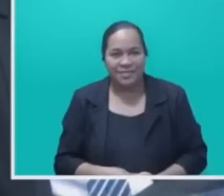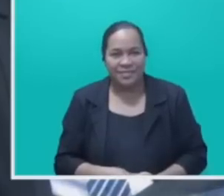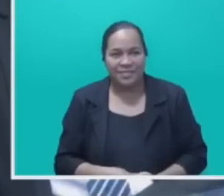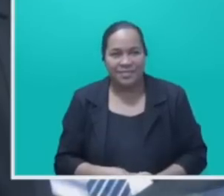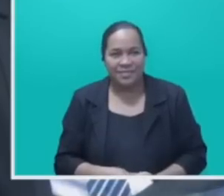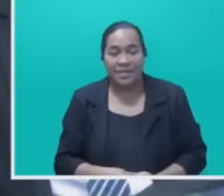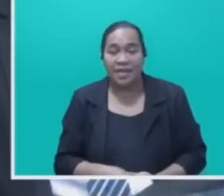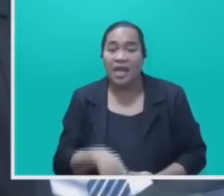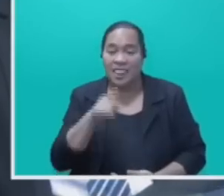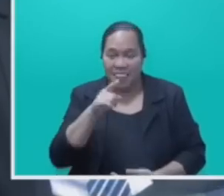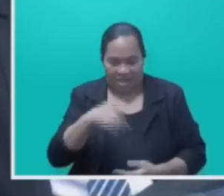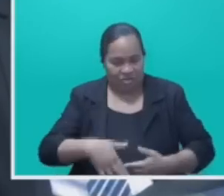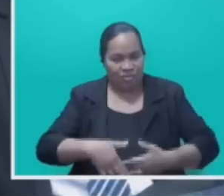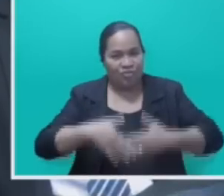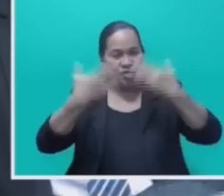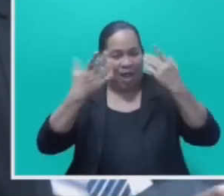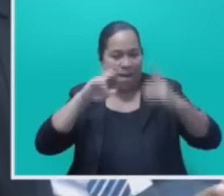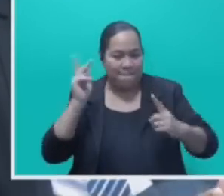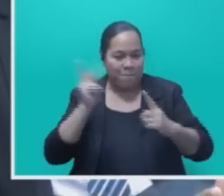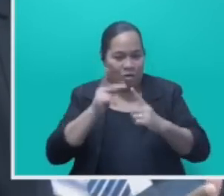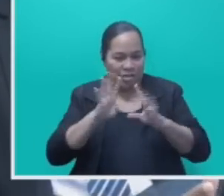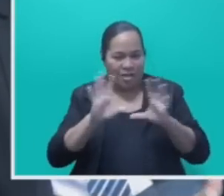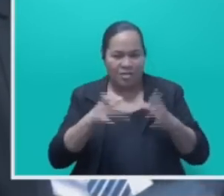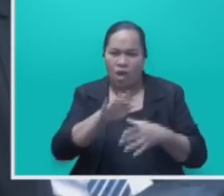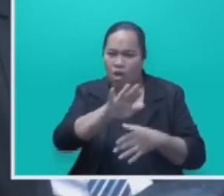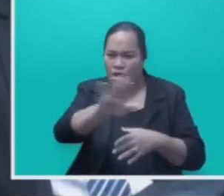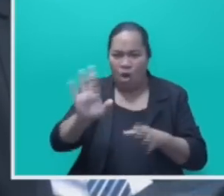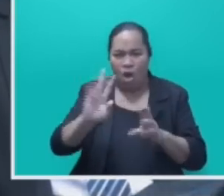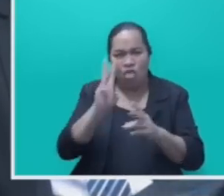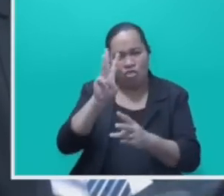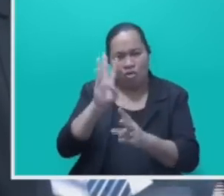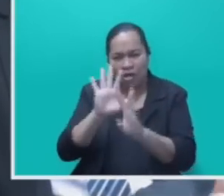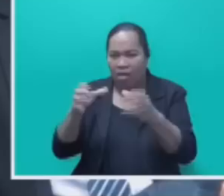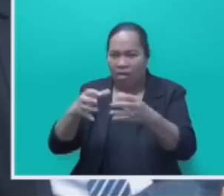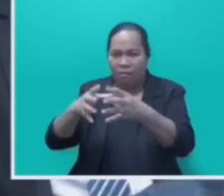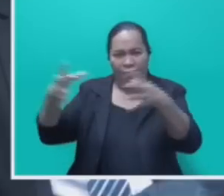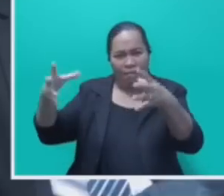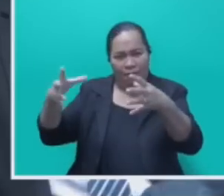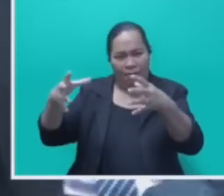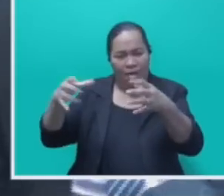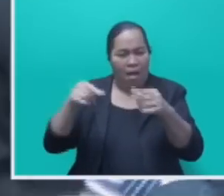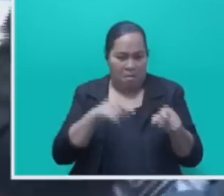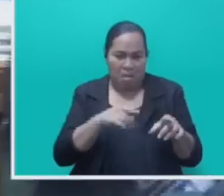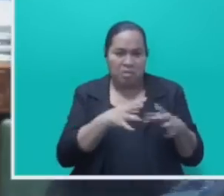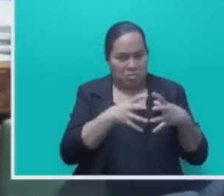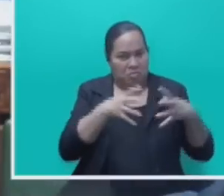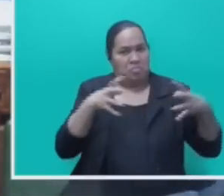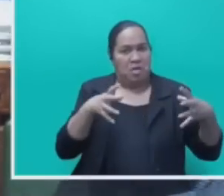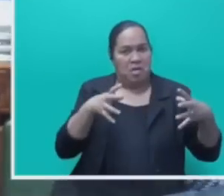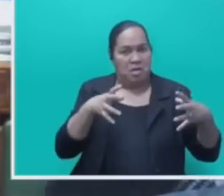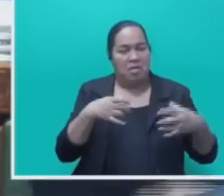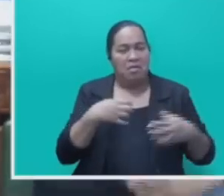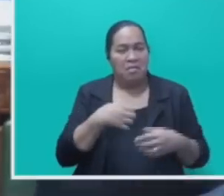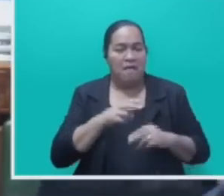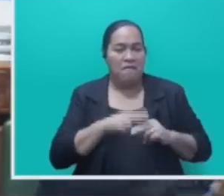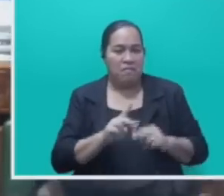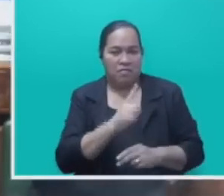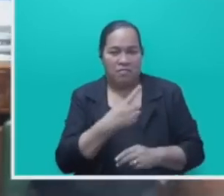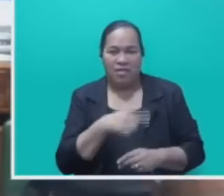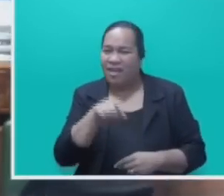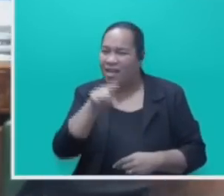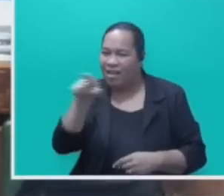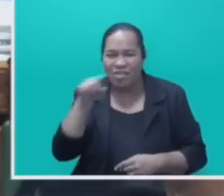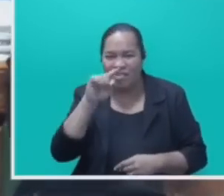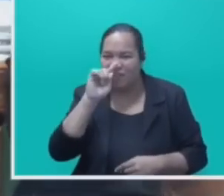The next 2 largest political parties combined, Mr. Speaker, the largest 2 political parties combined could not get